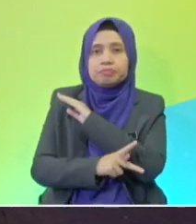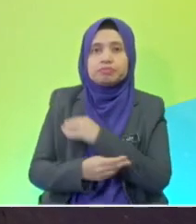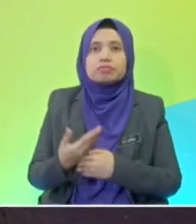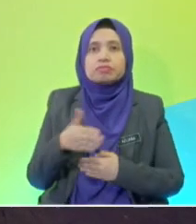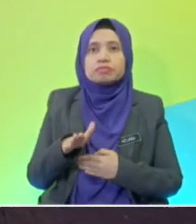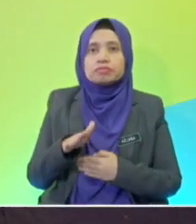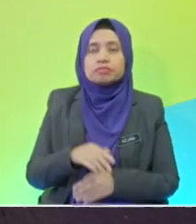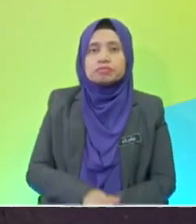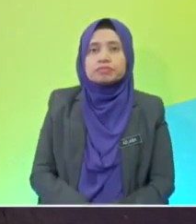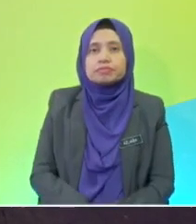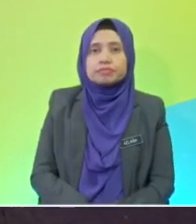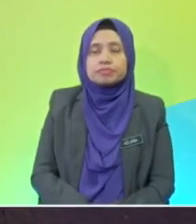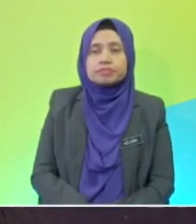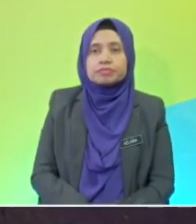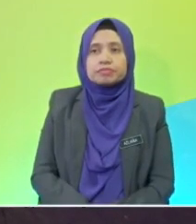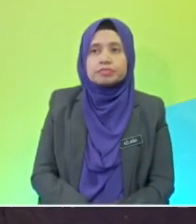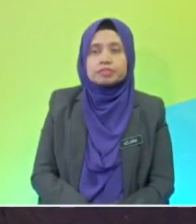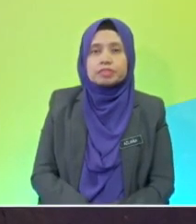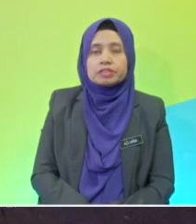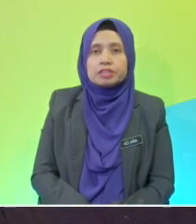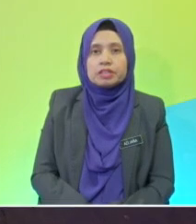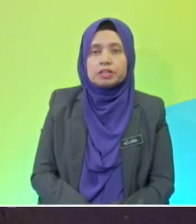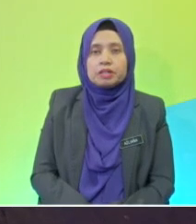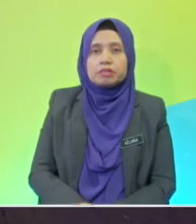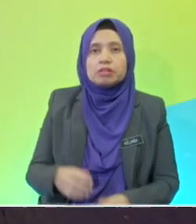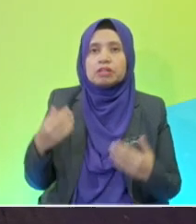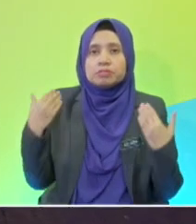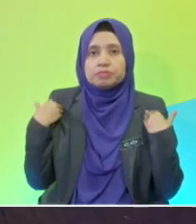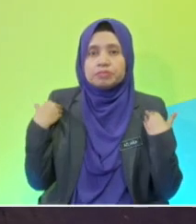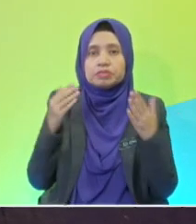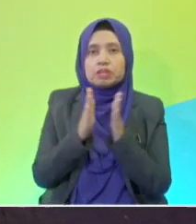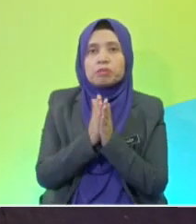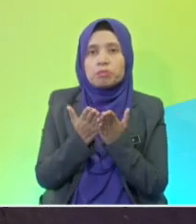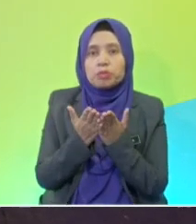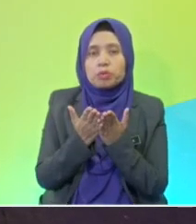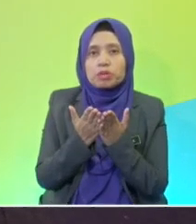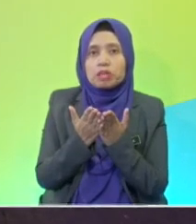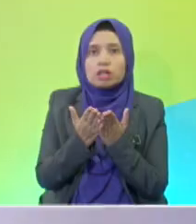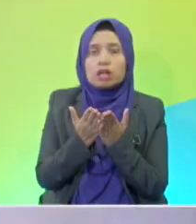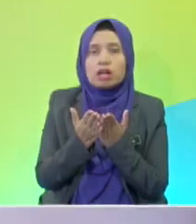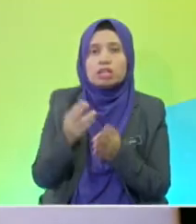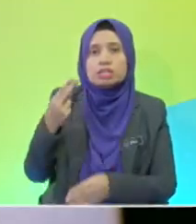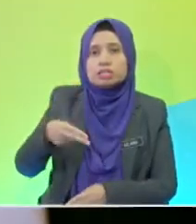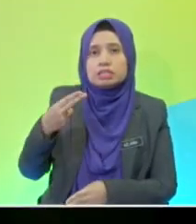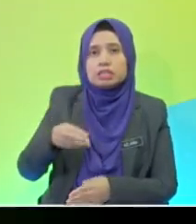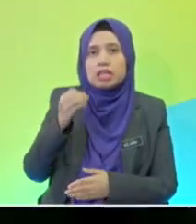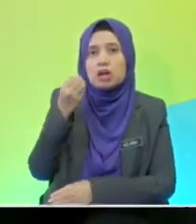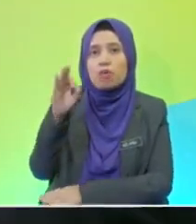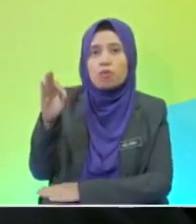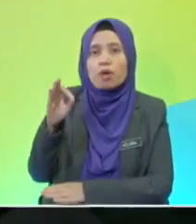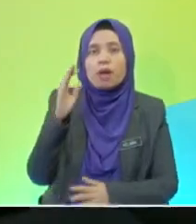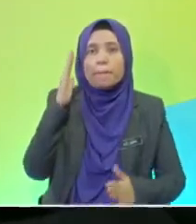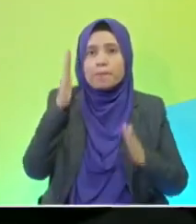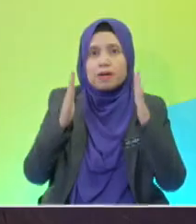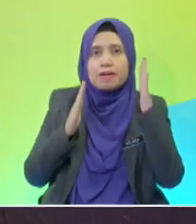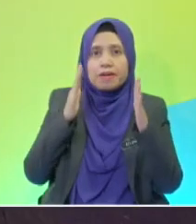this person also loves something related to history, where we have a book, History of Malaya here. Yeah. Let's see here.